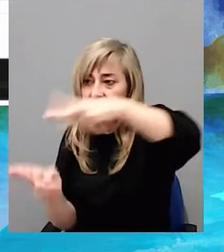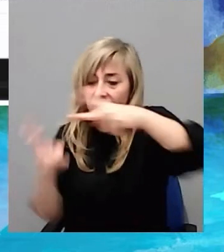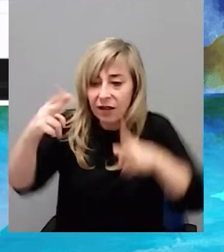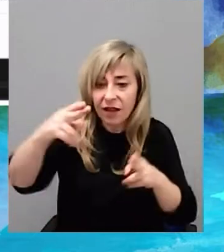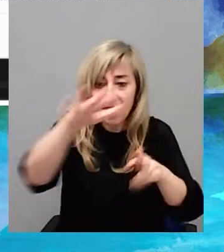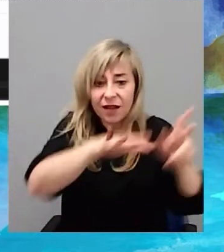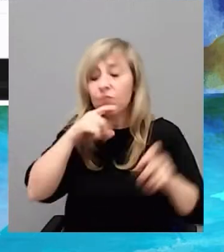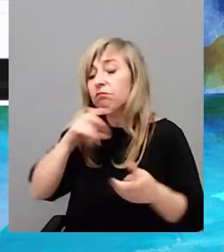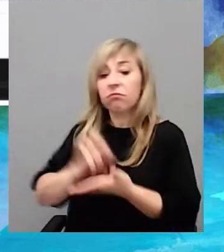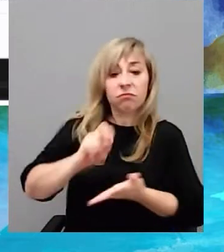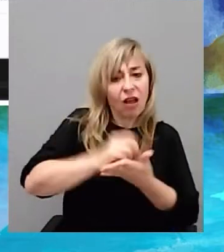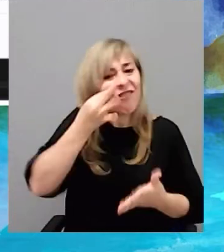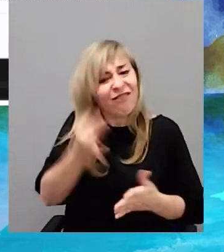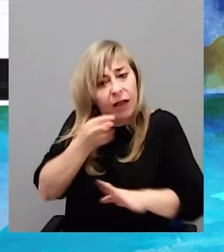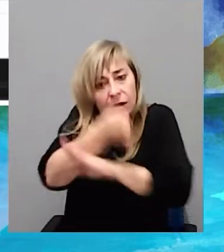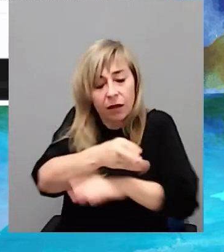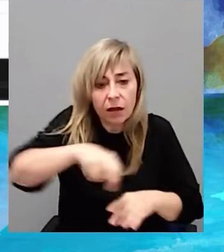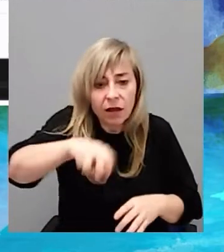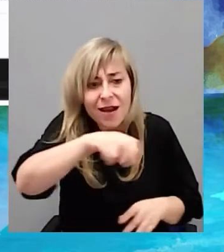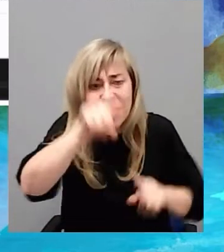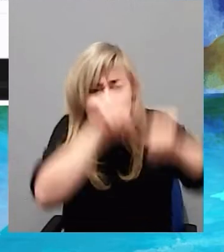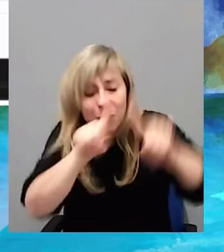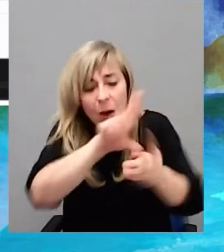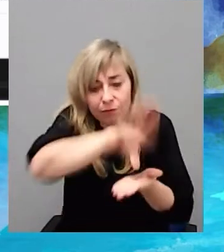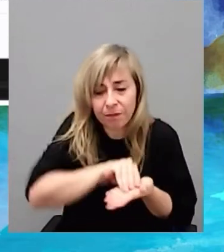identifying incidents